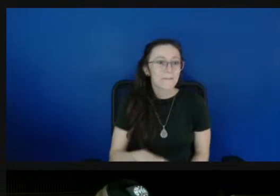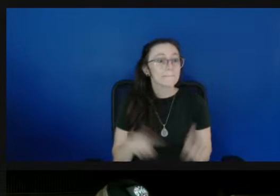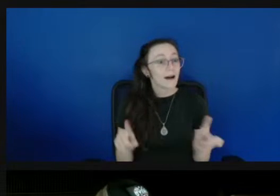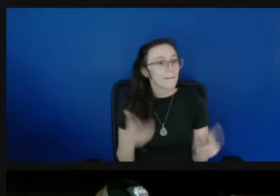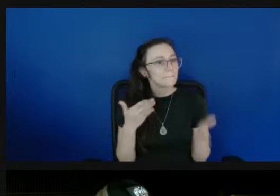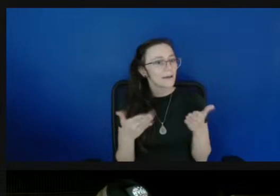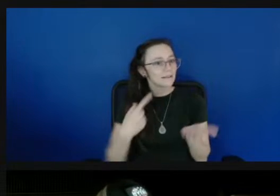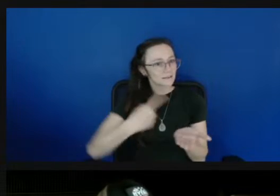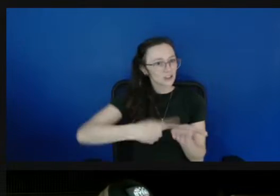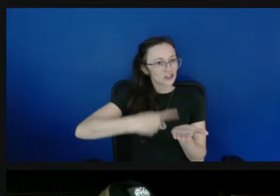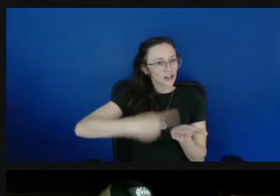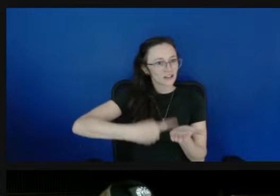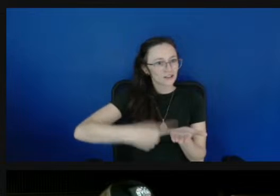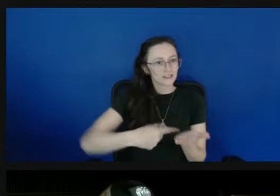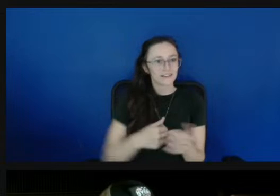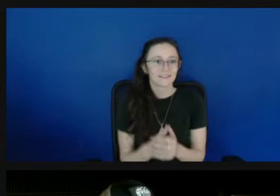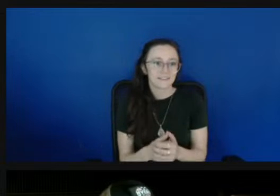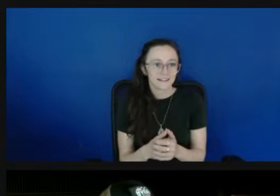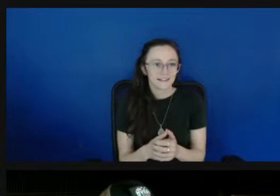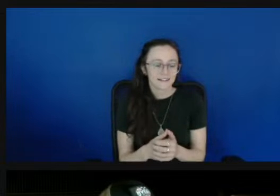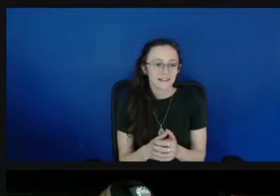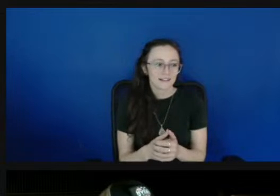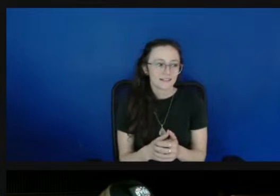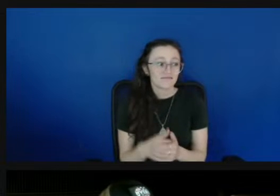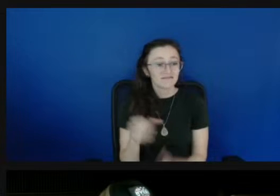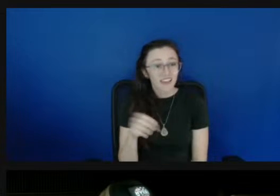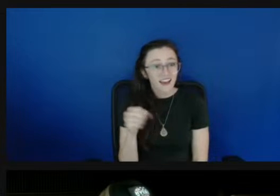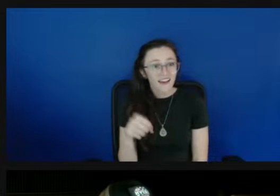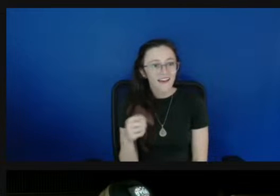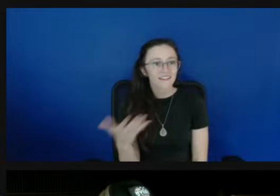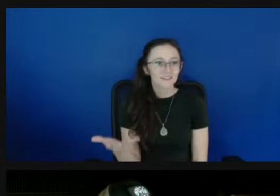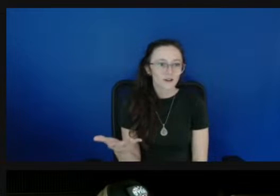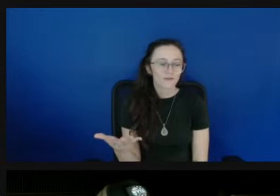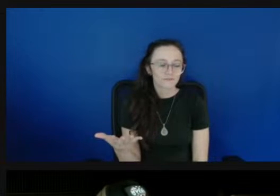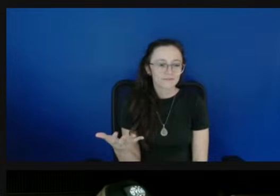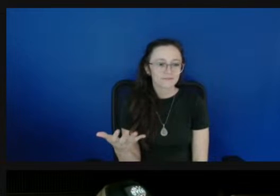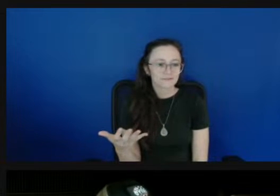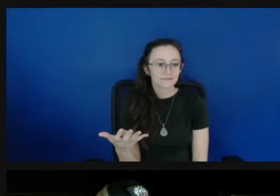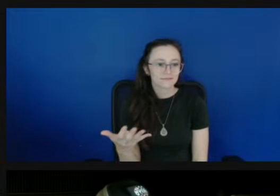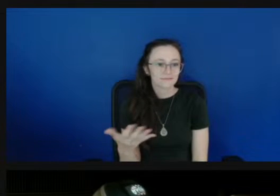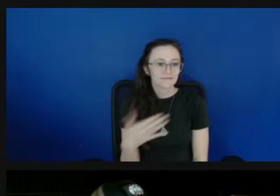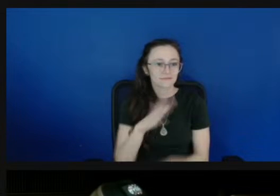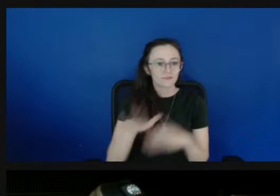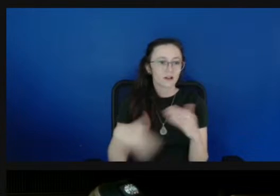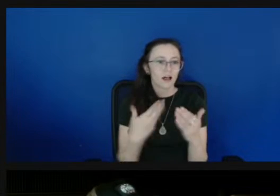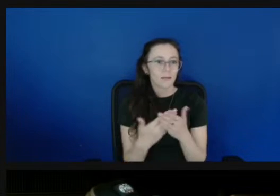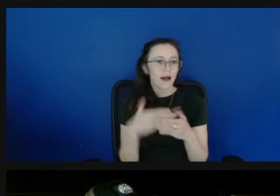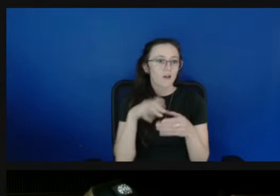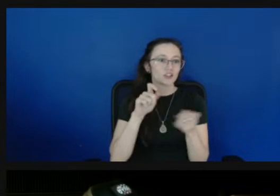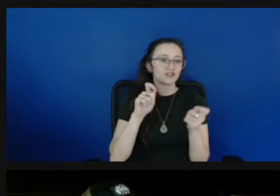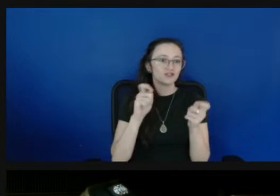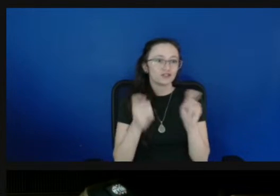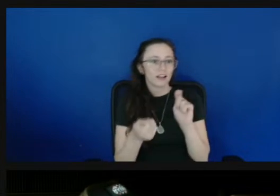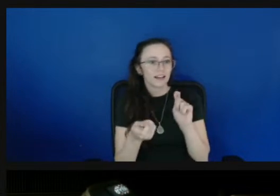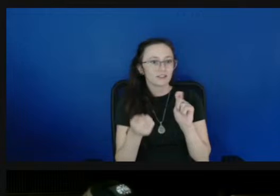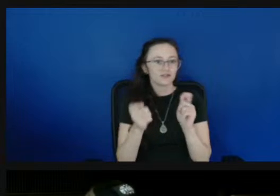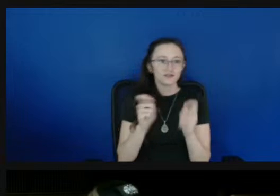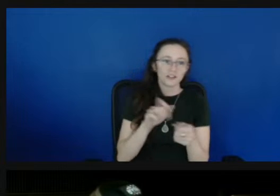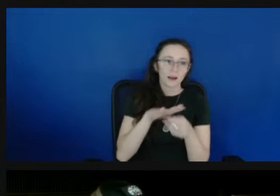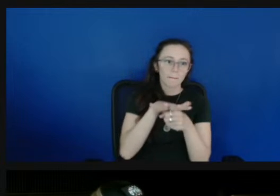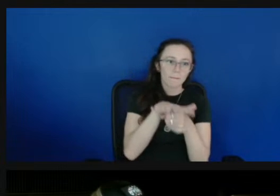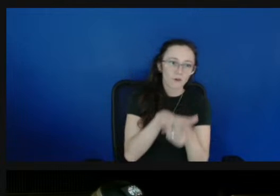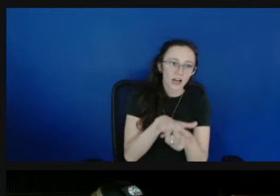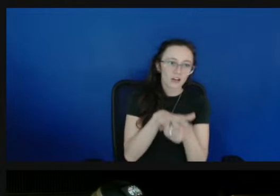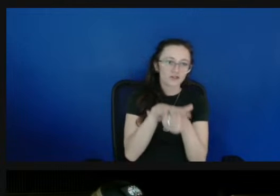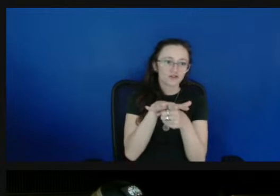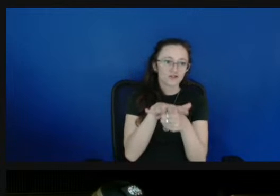perhaps. Yeah, it's all about the changing pressures on that container that the magma is